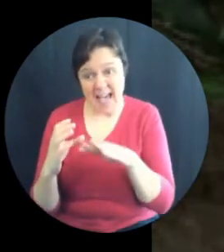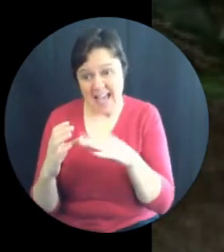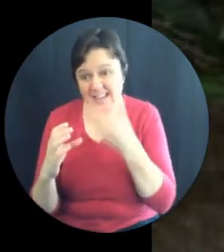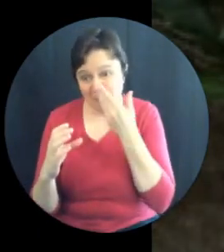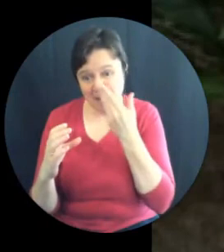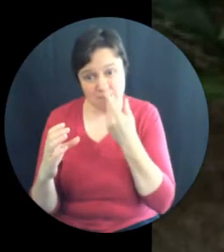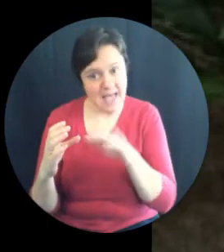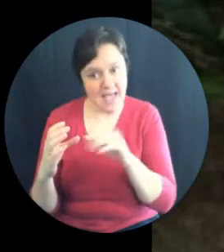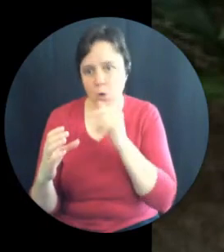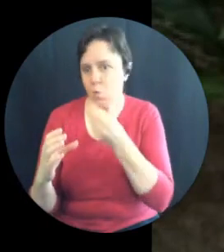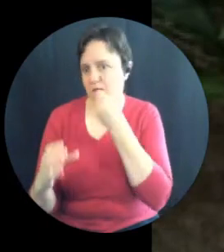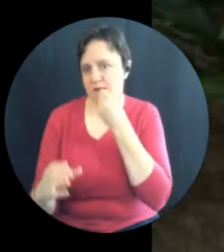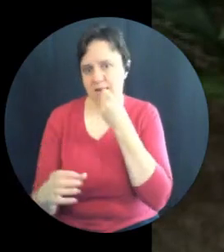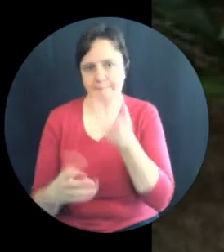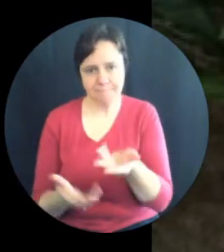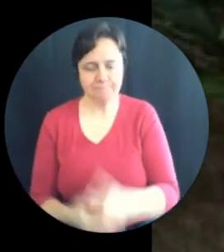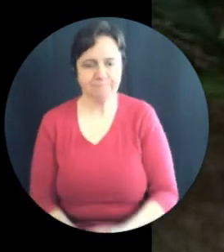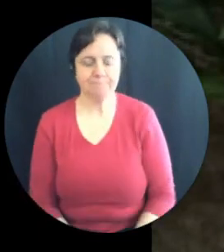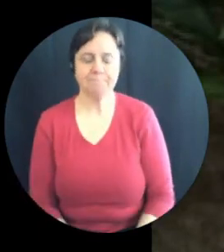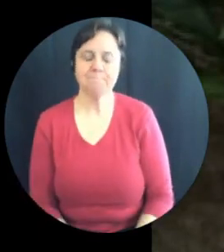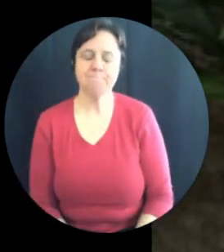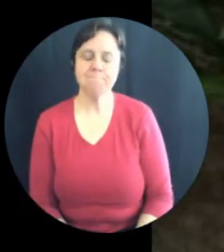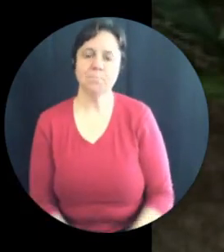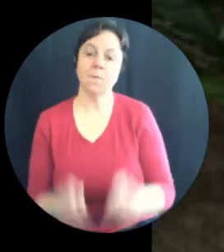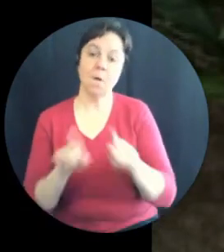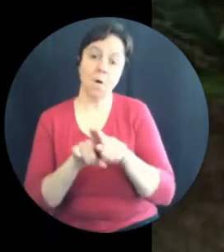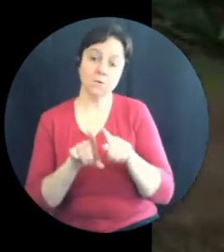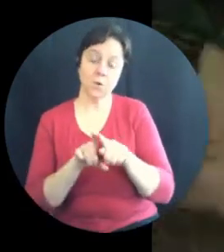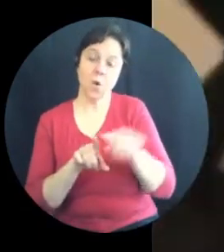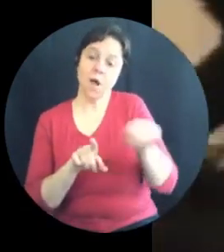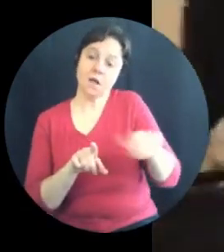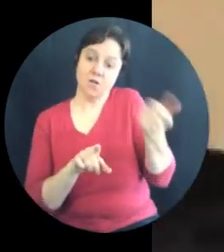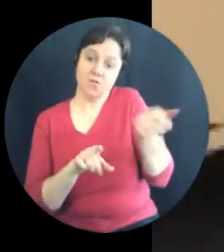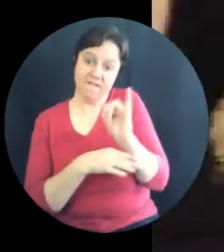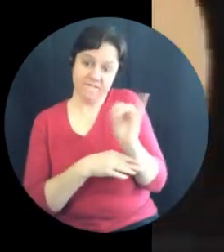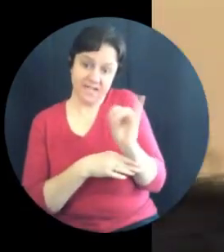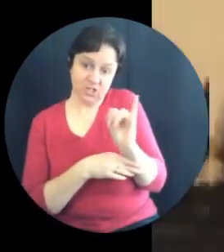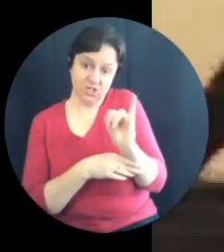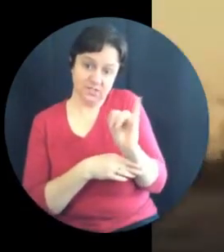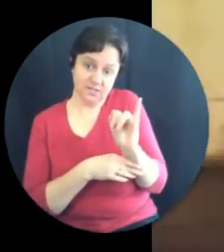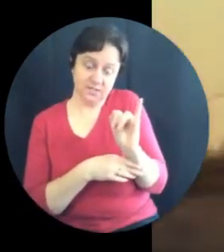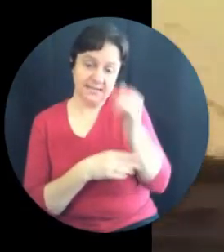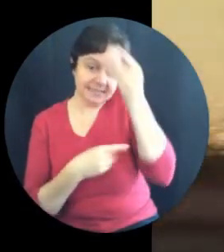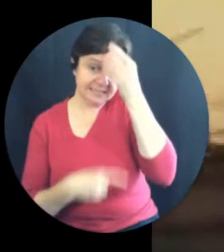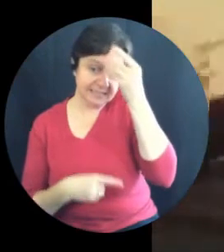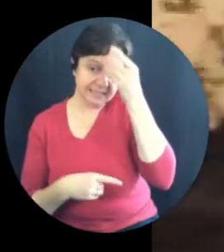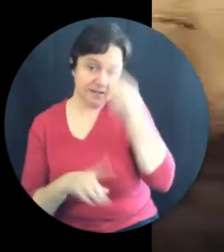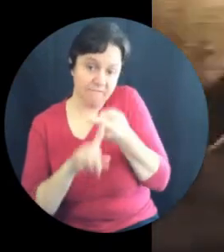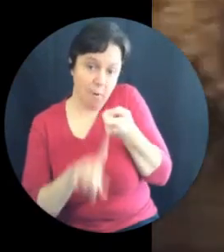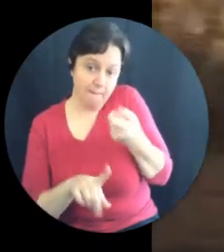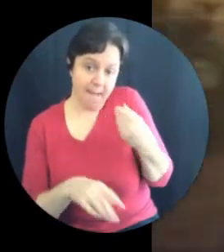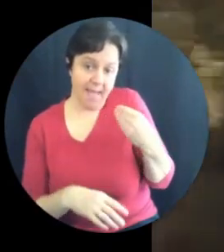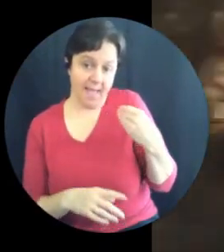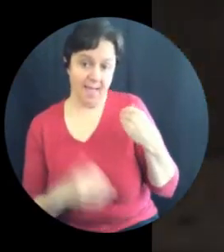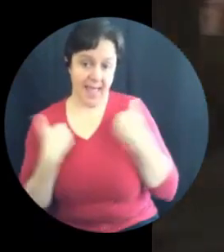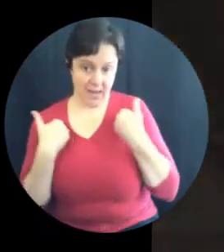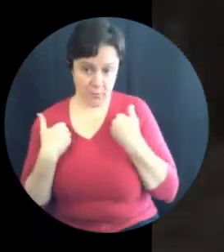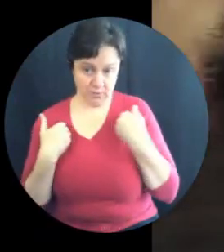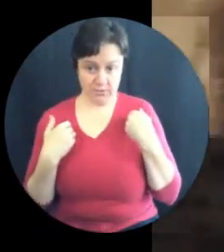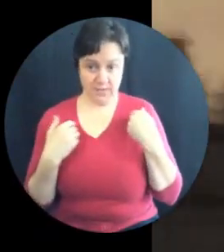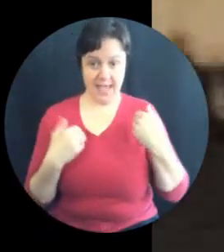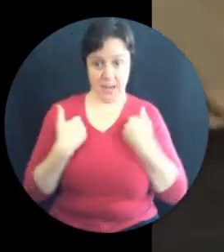okay? Now, another thing that can be an infectious disease is animals. Diseases can be passed from animals to